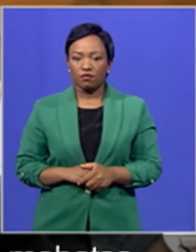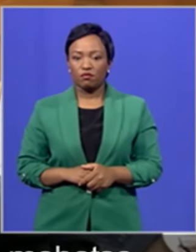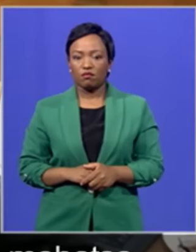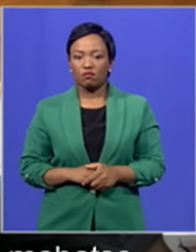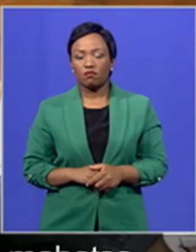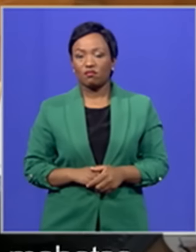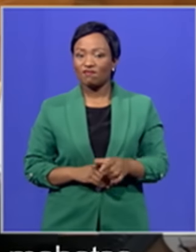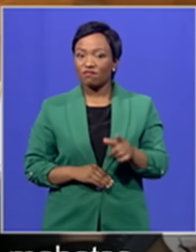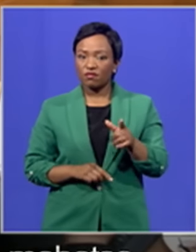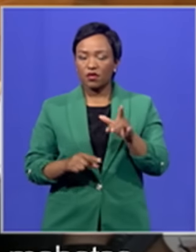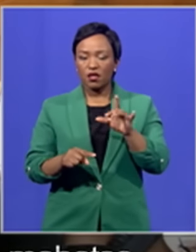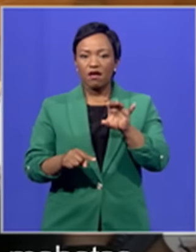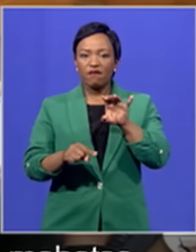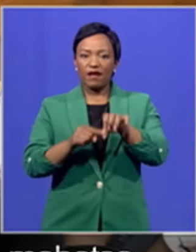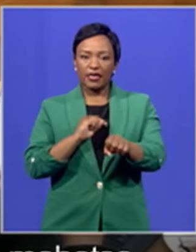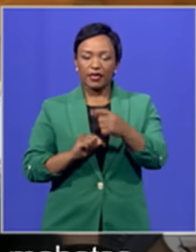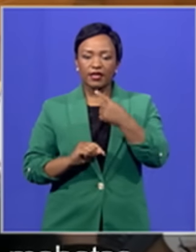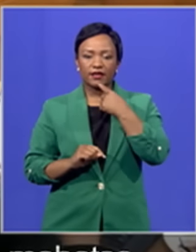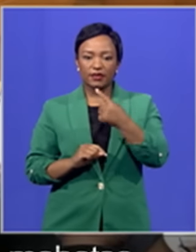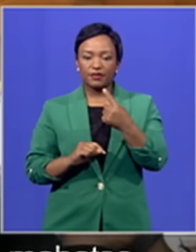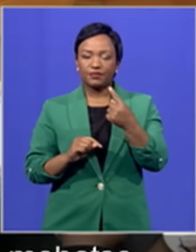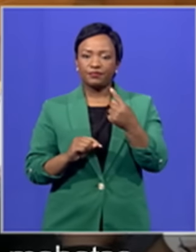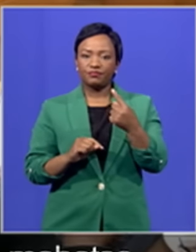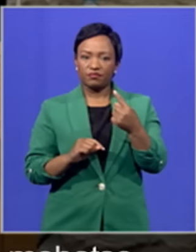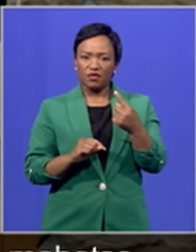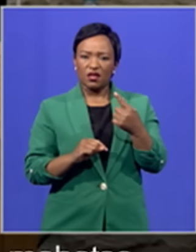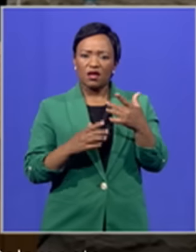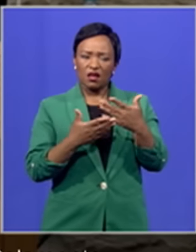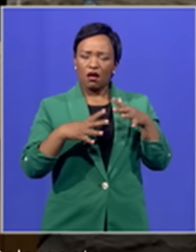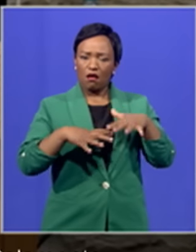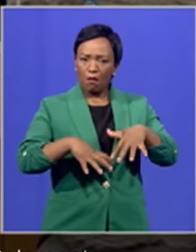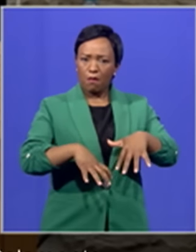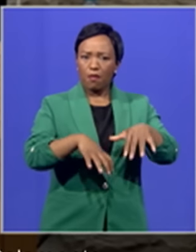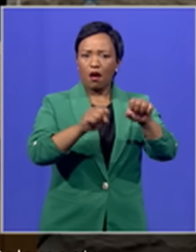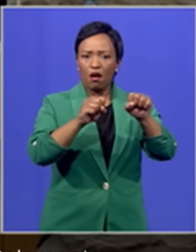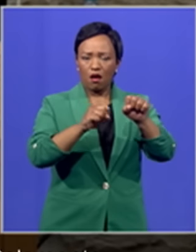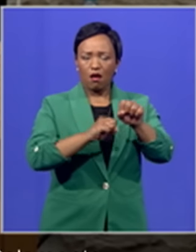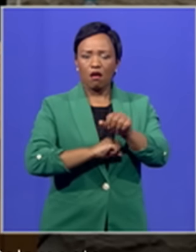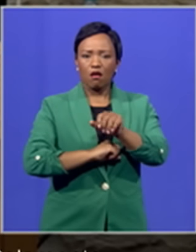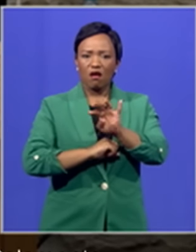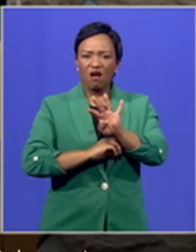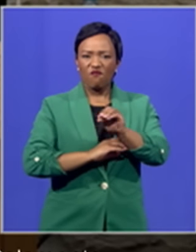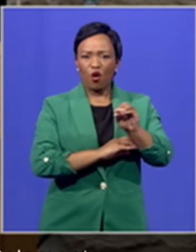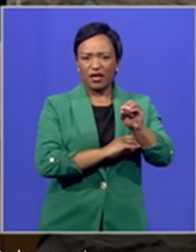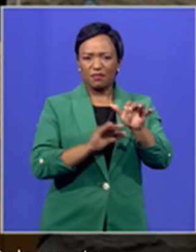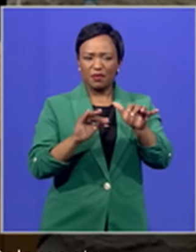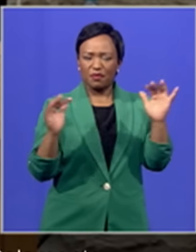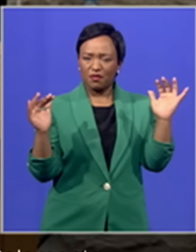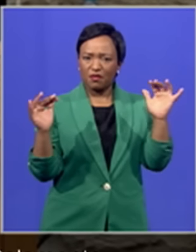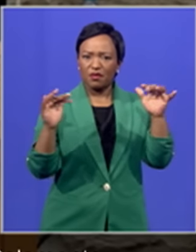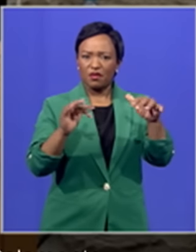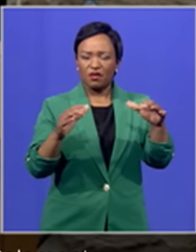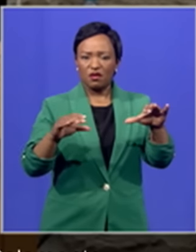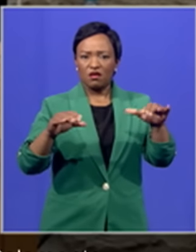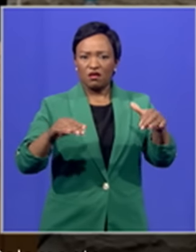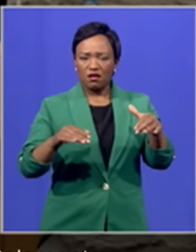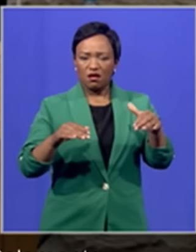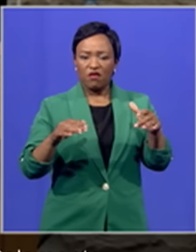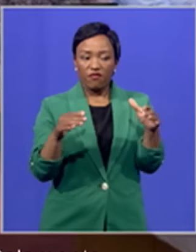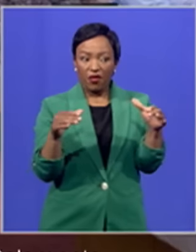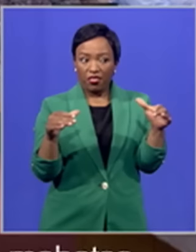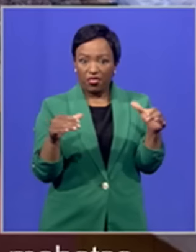have adequate facility that they can host up to 400 people. It is dividable. If you want to make it smaller,